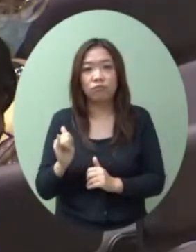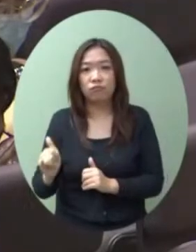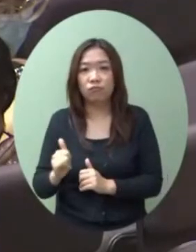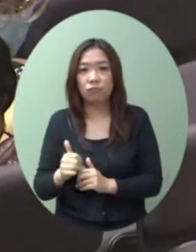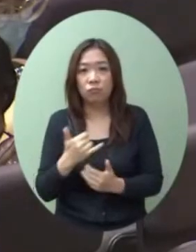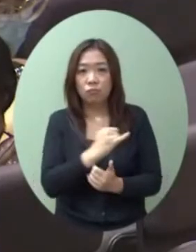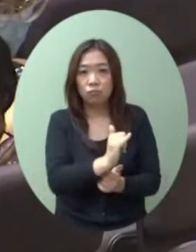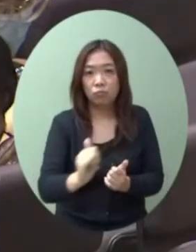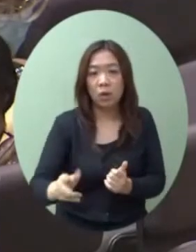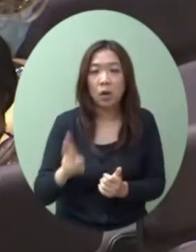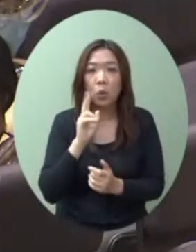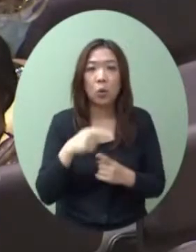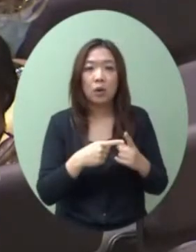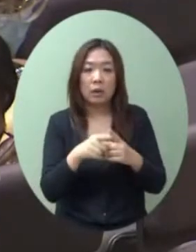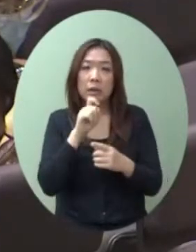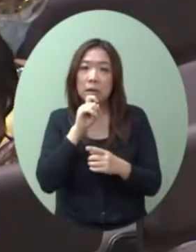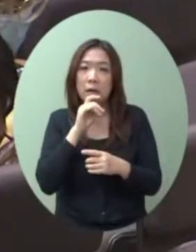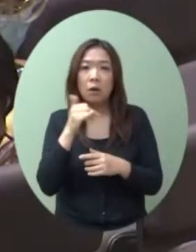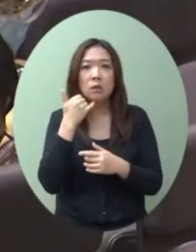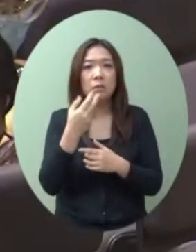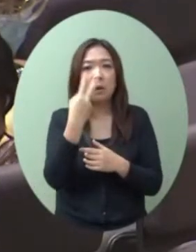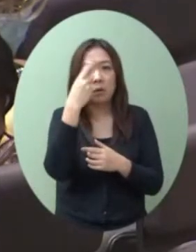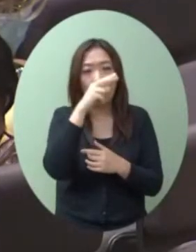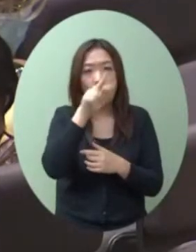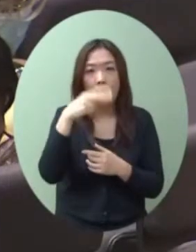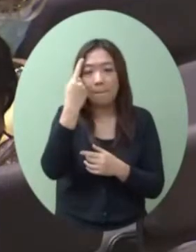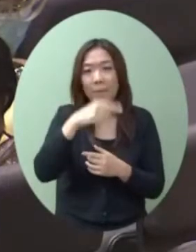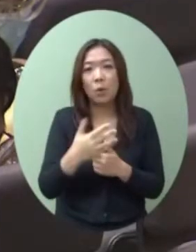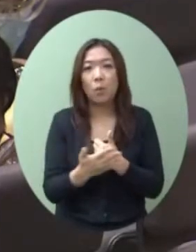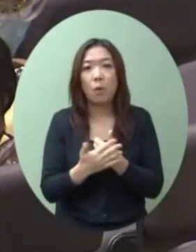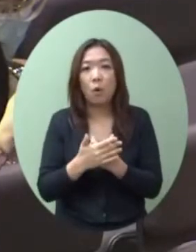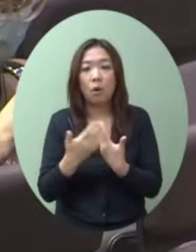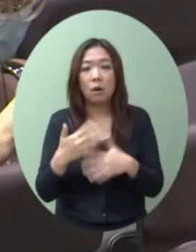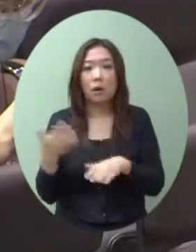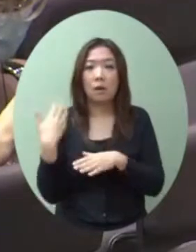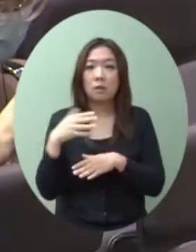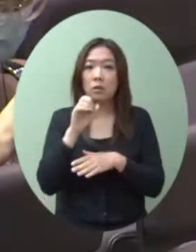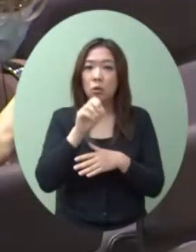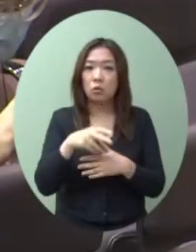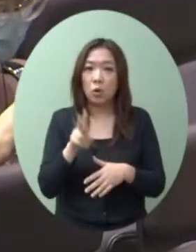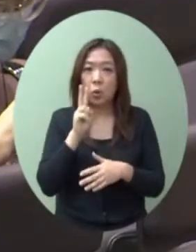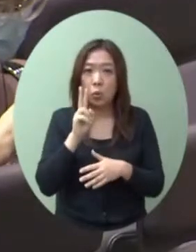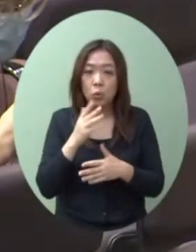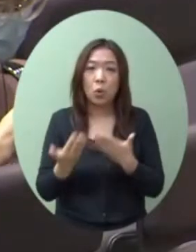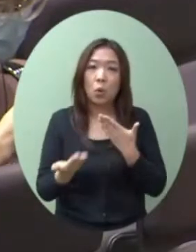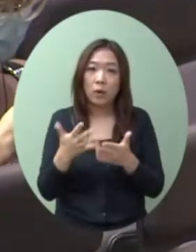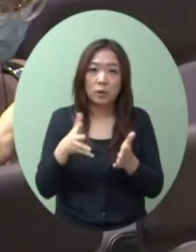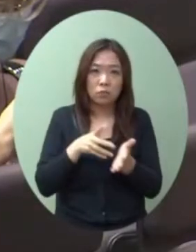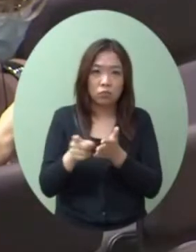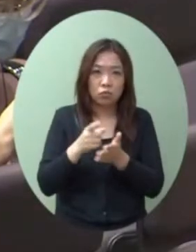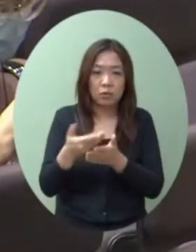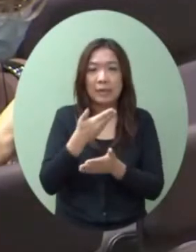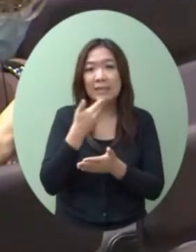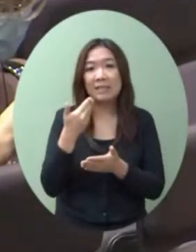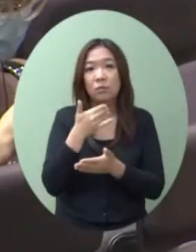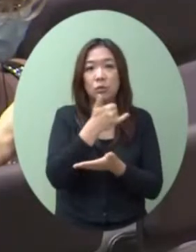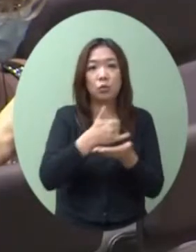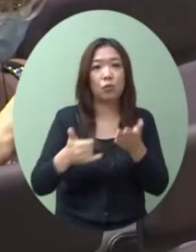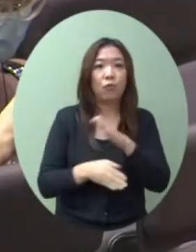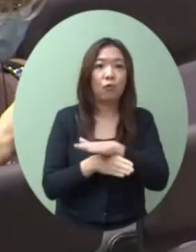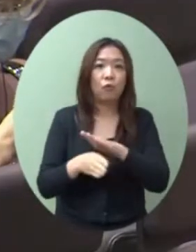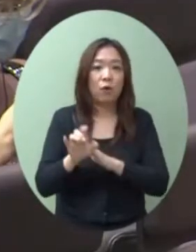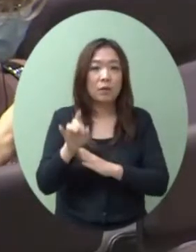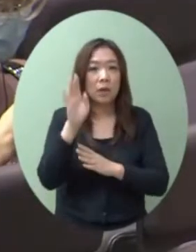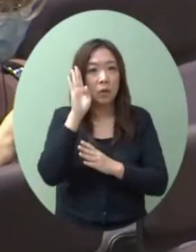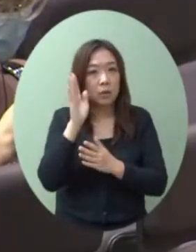So with the red and yellow codes affects the commuting or mobility of people, and who can they approach if there